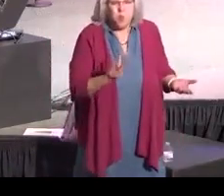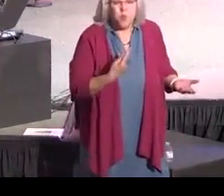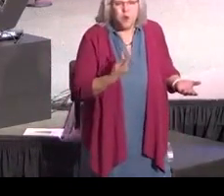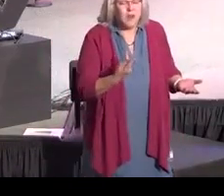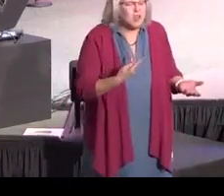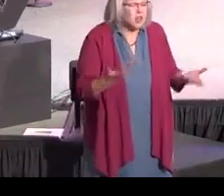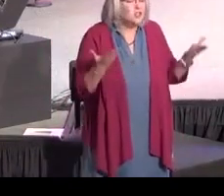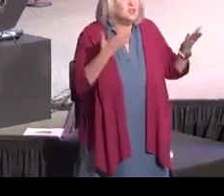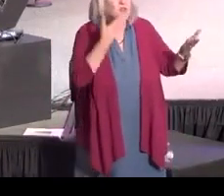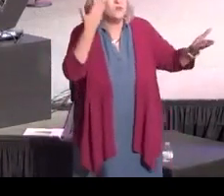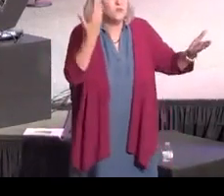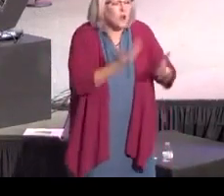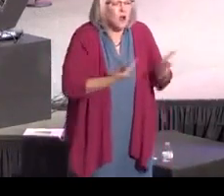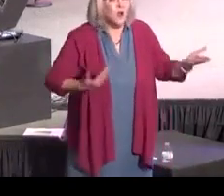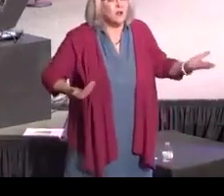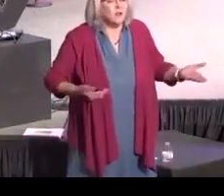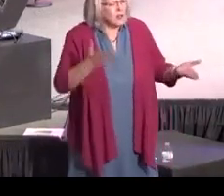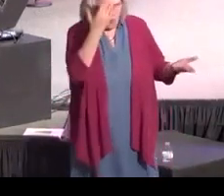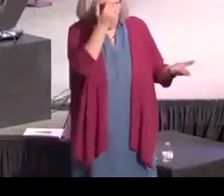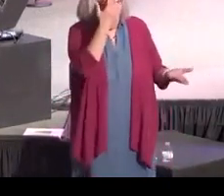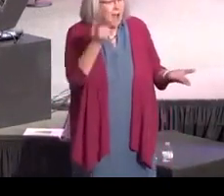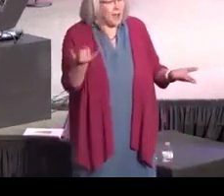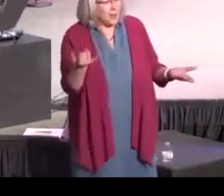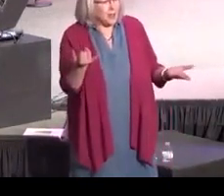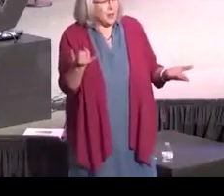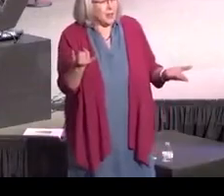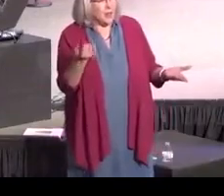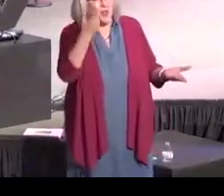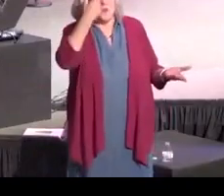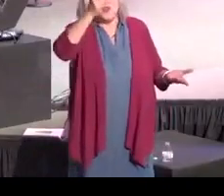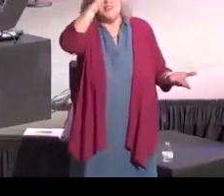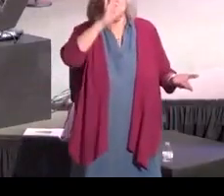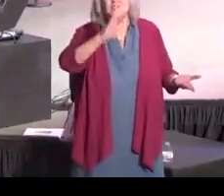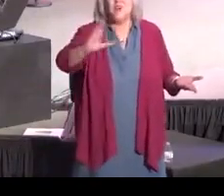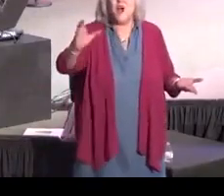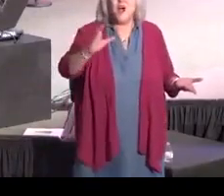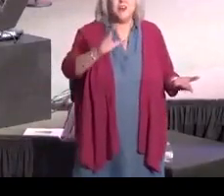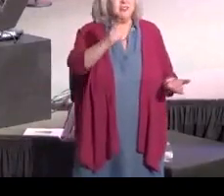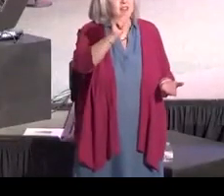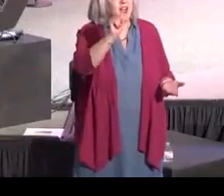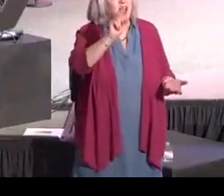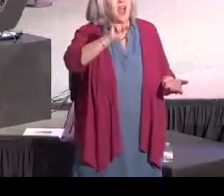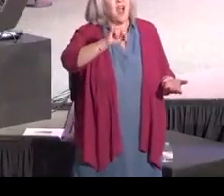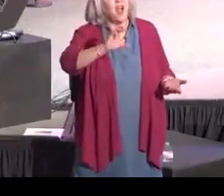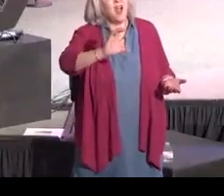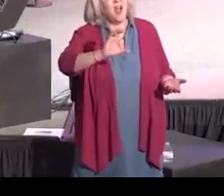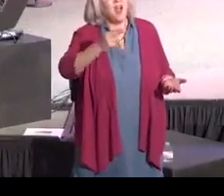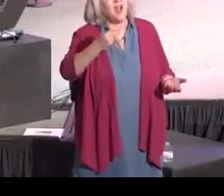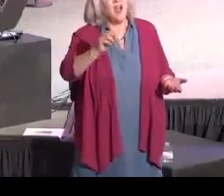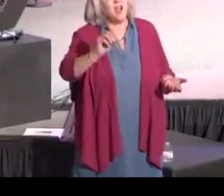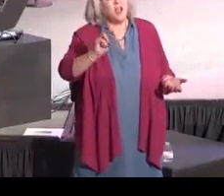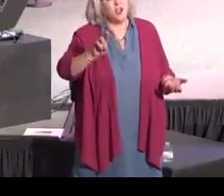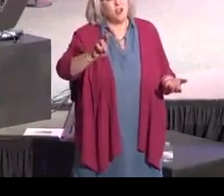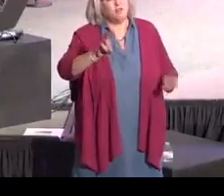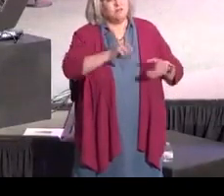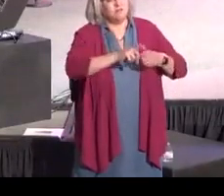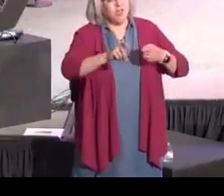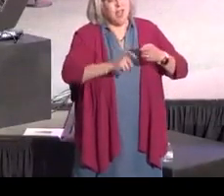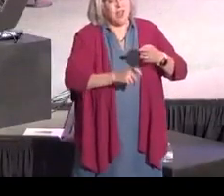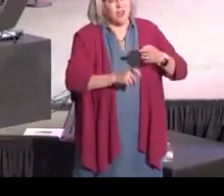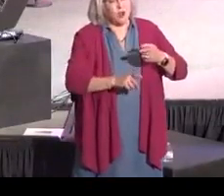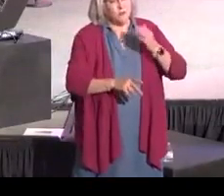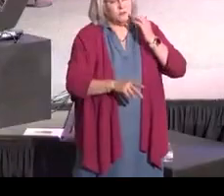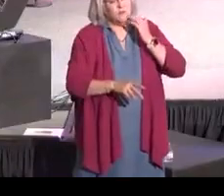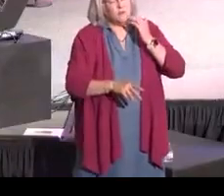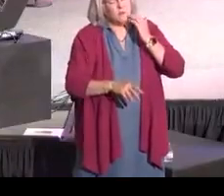make it. You know why? Because God is our anchor. That's what Paul knew on that ship that no